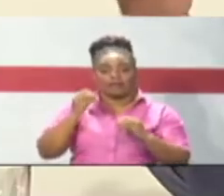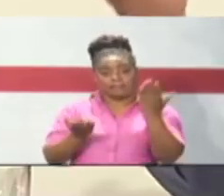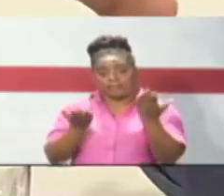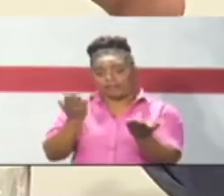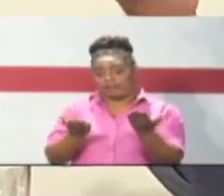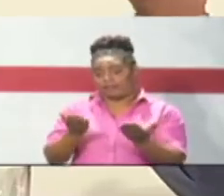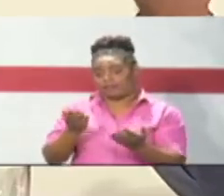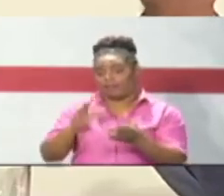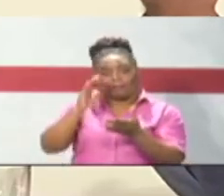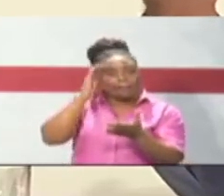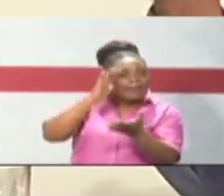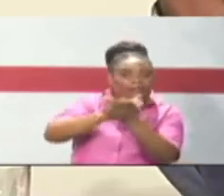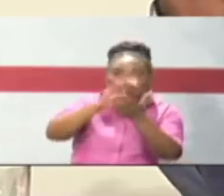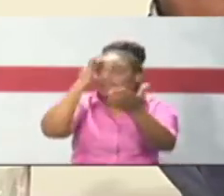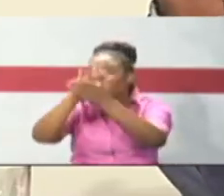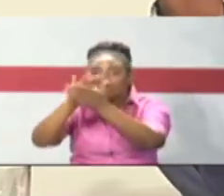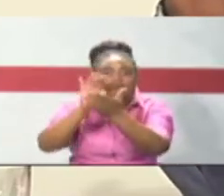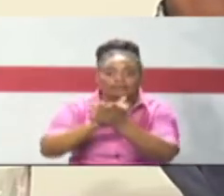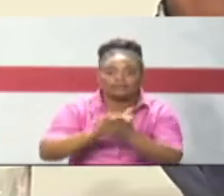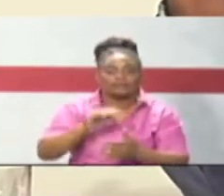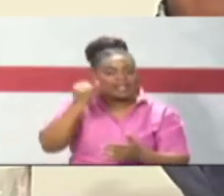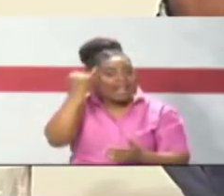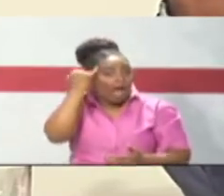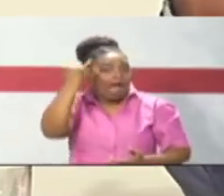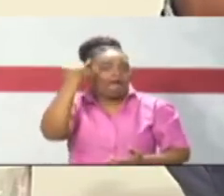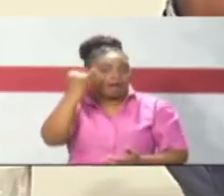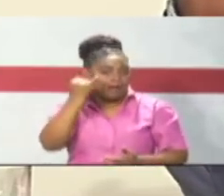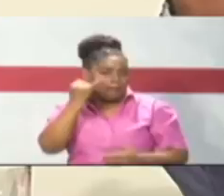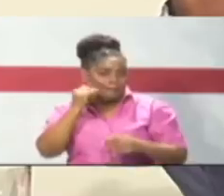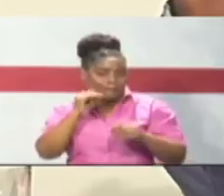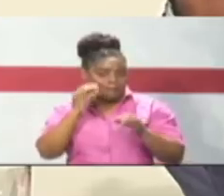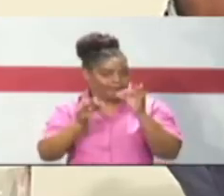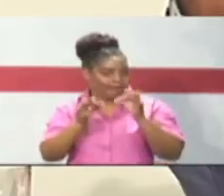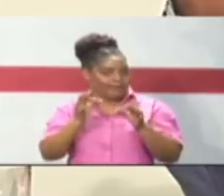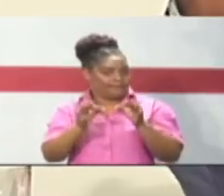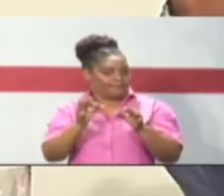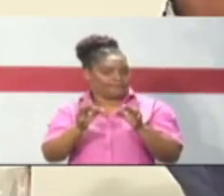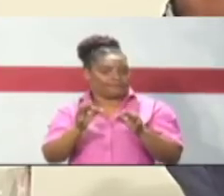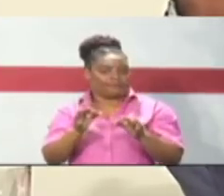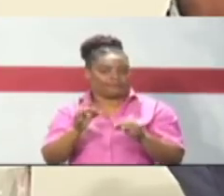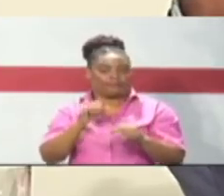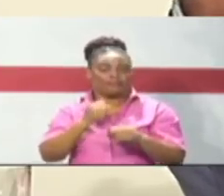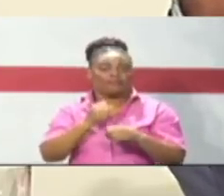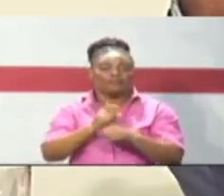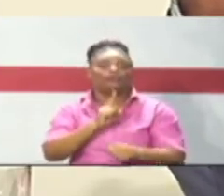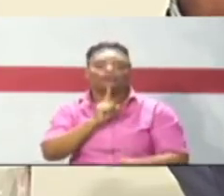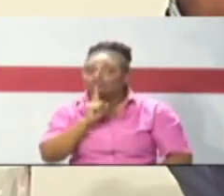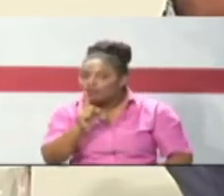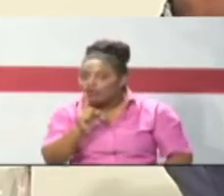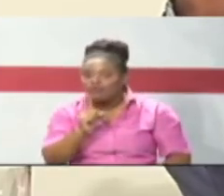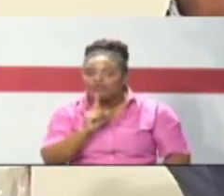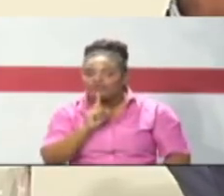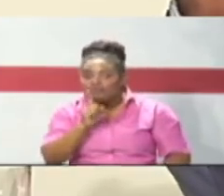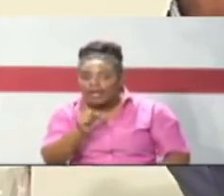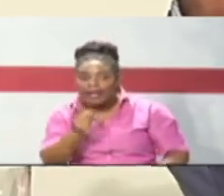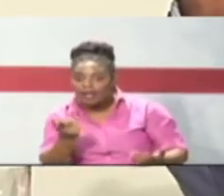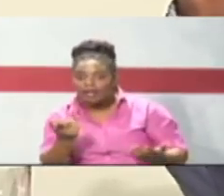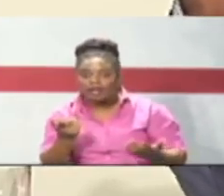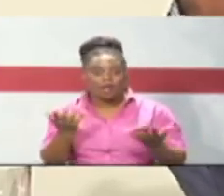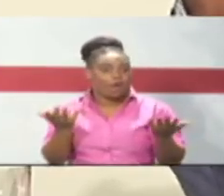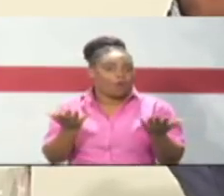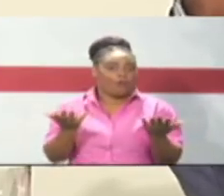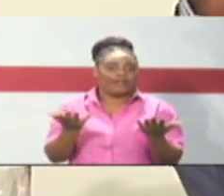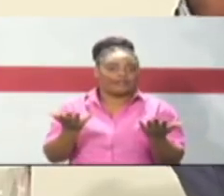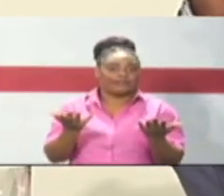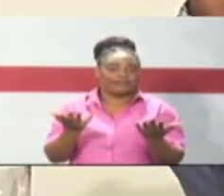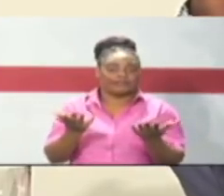was true, and that is what happens to us with these social media tweets and Facebook